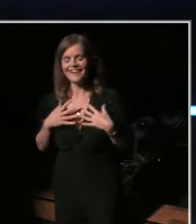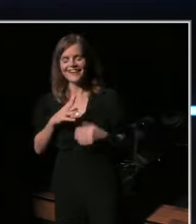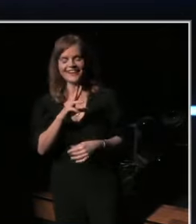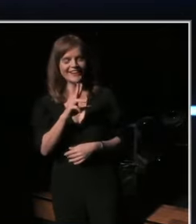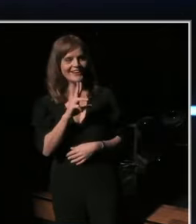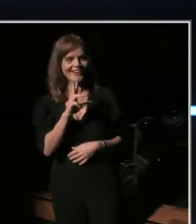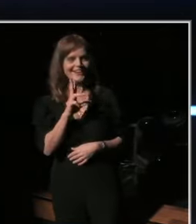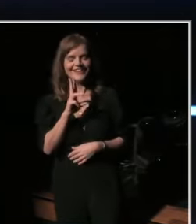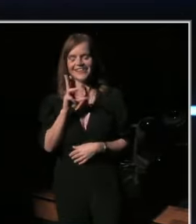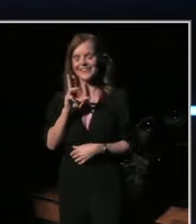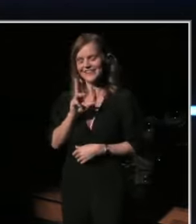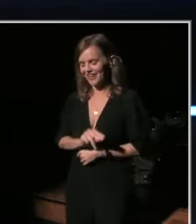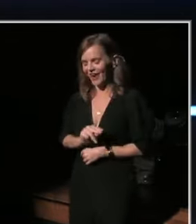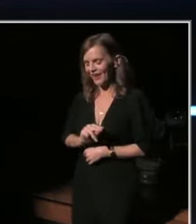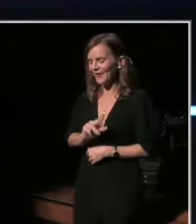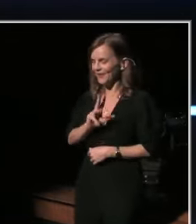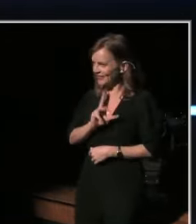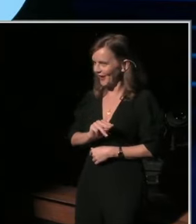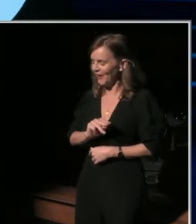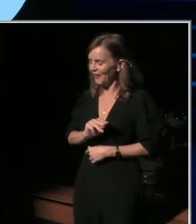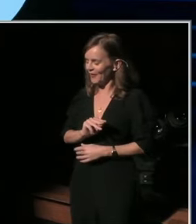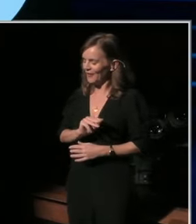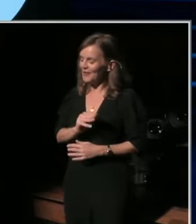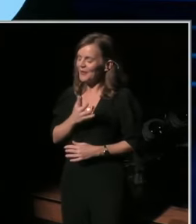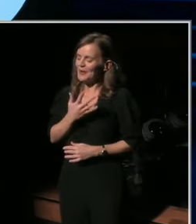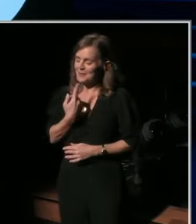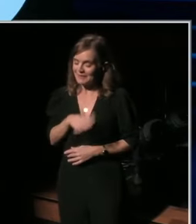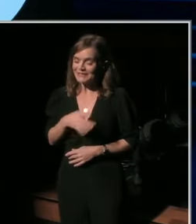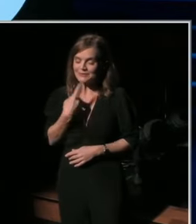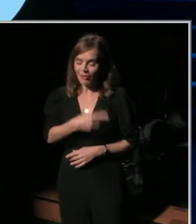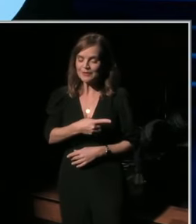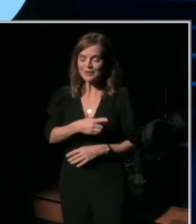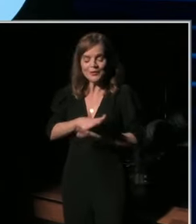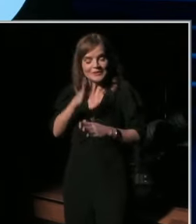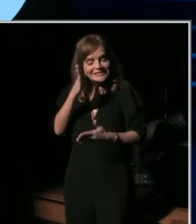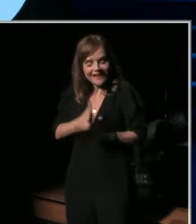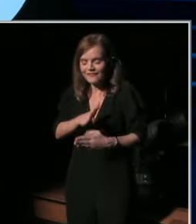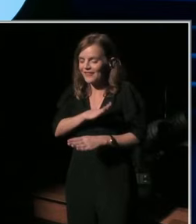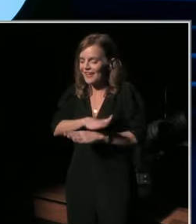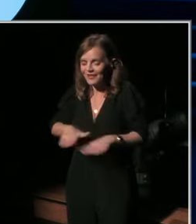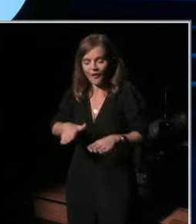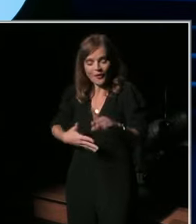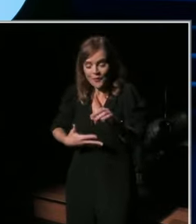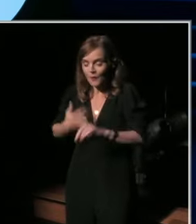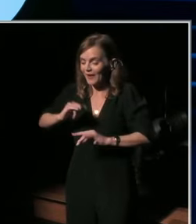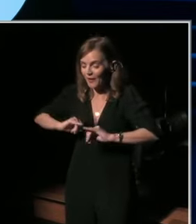No, Rosie, you've been through this. You are definitely not going to win an award tonight.